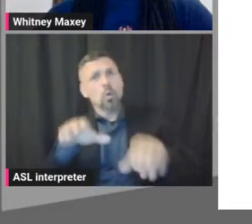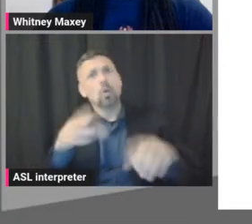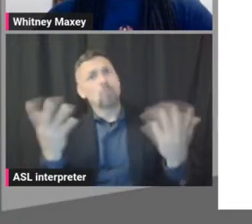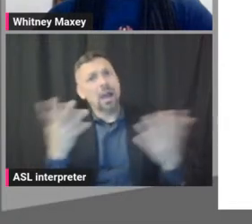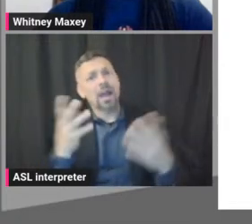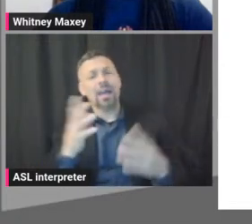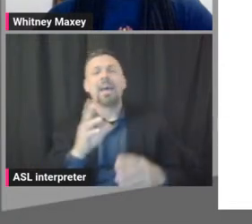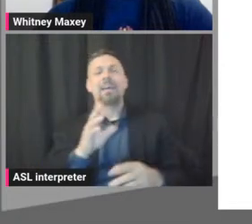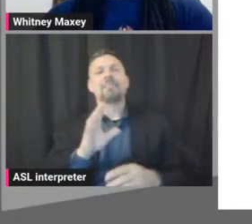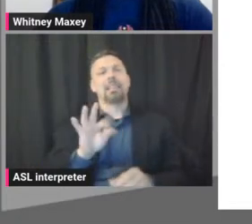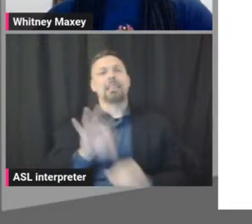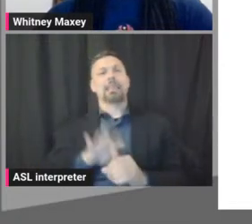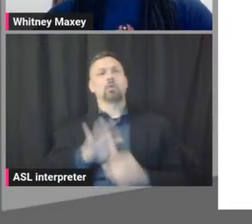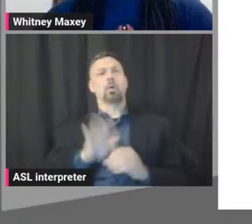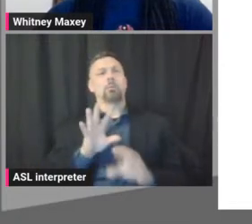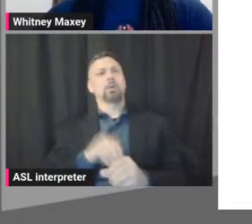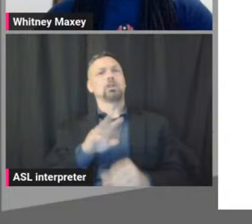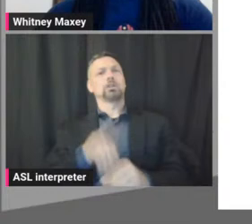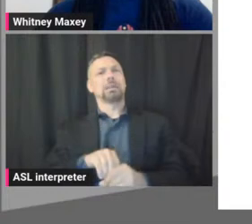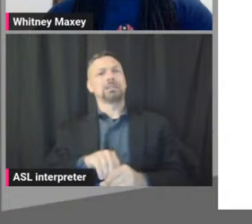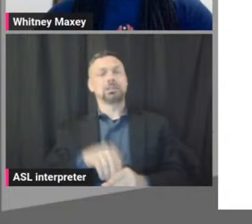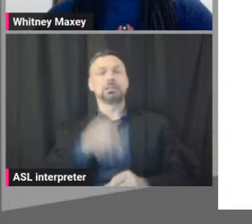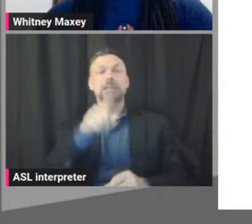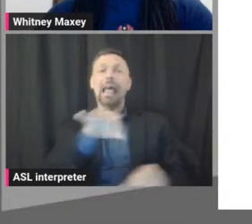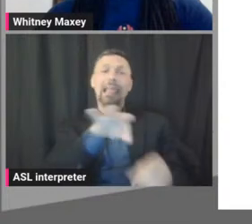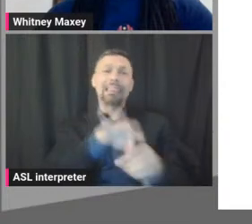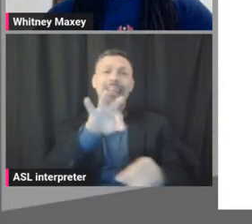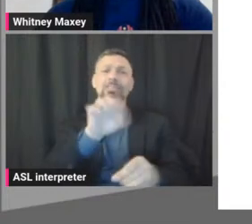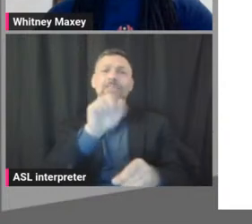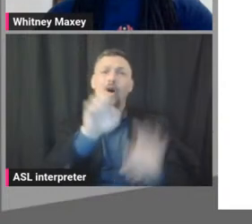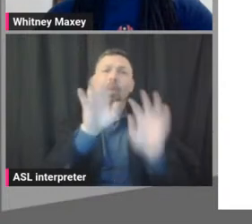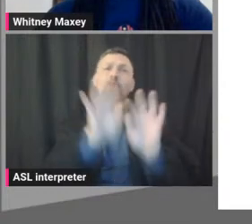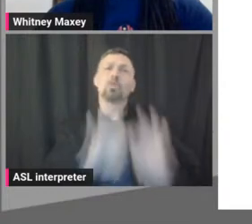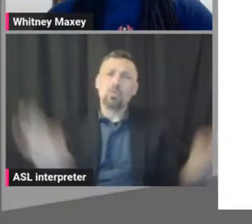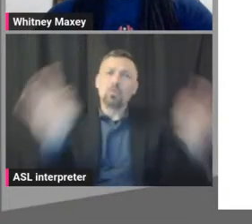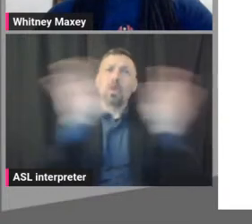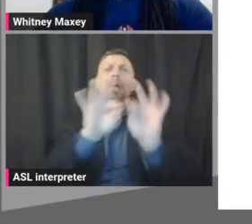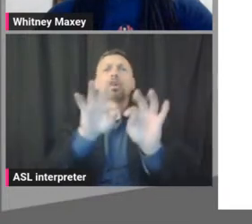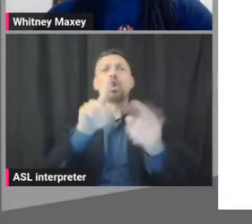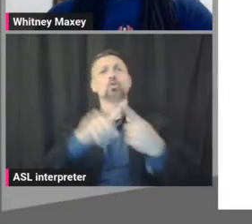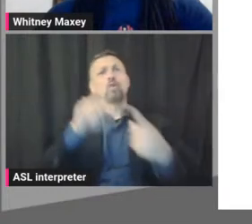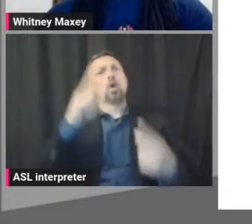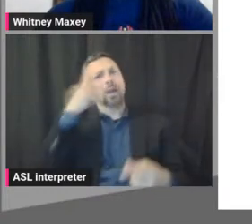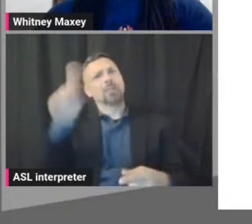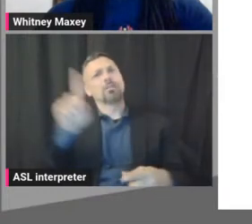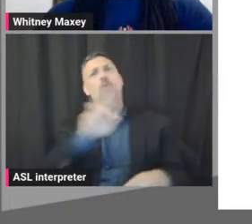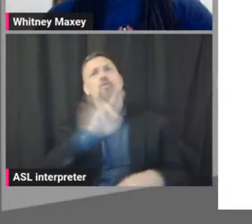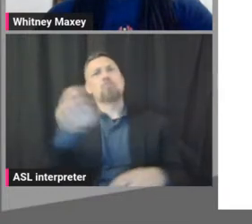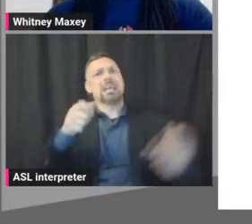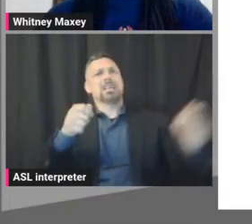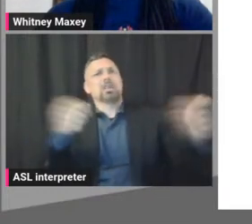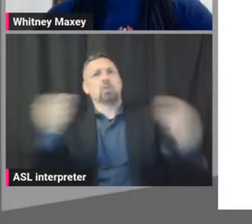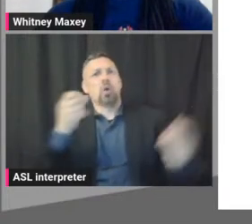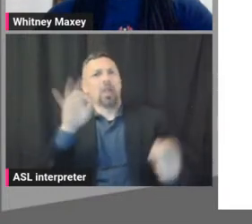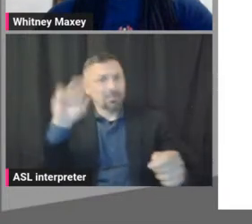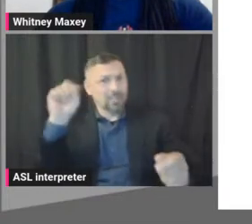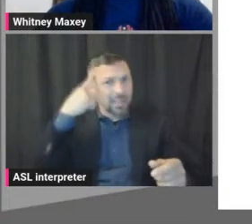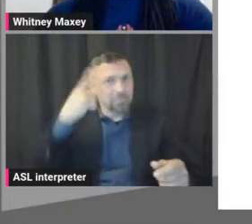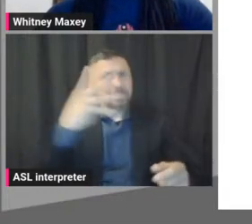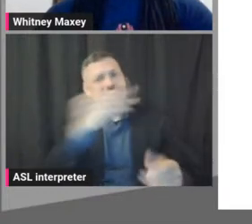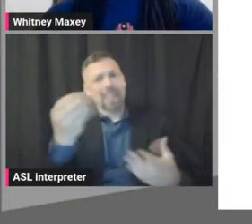electoral participation. And elections are a critical terrain for gaining control over governance and the